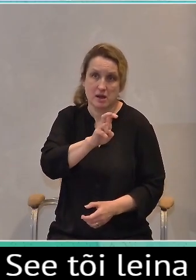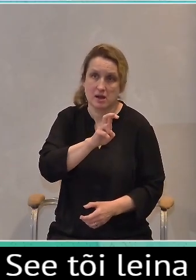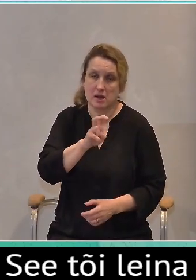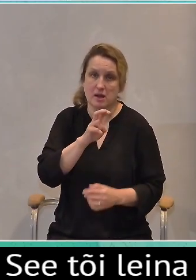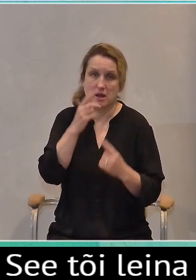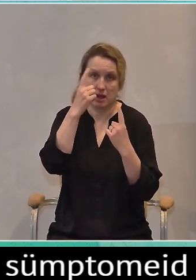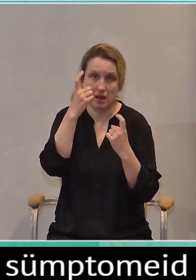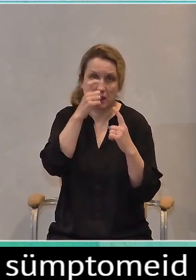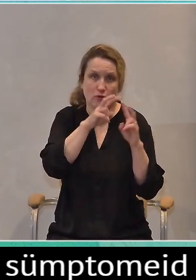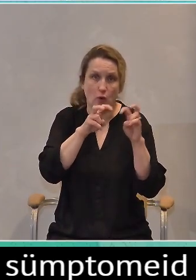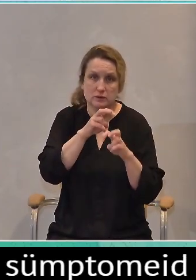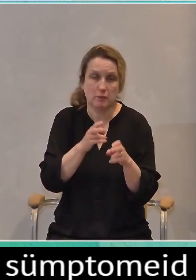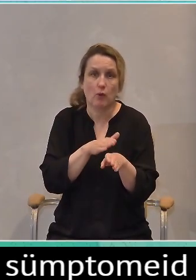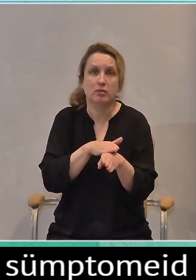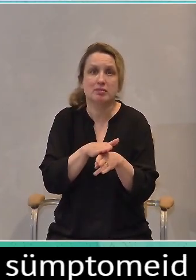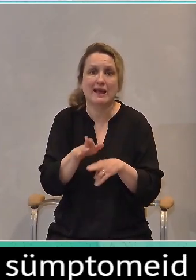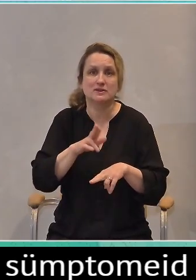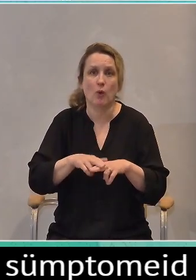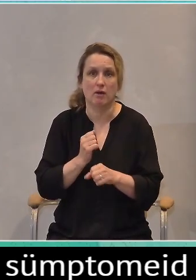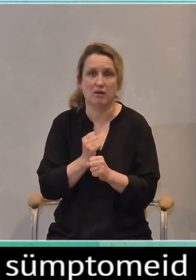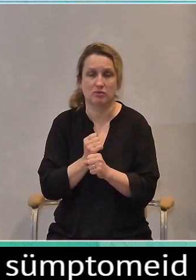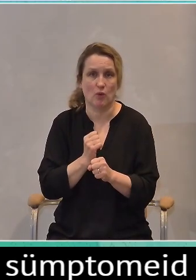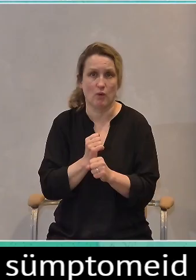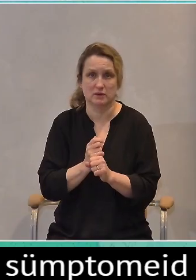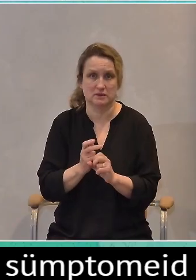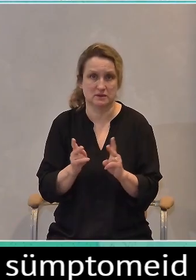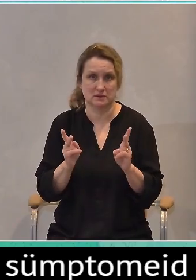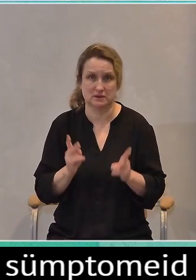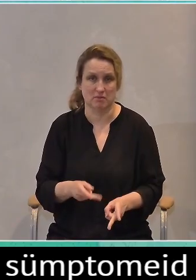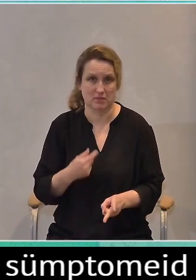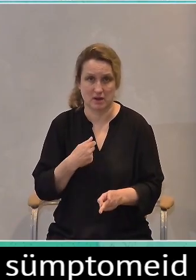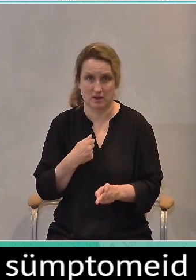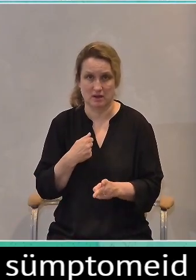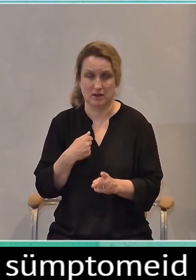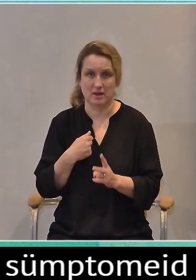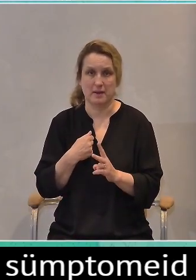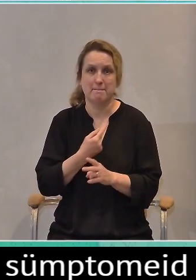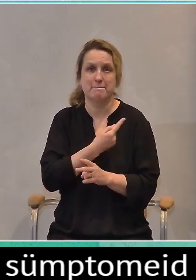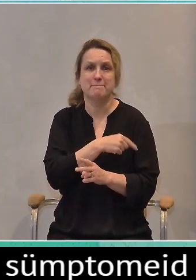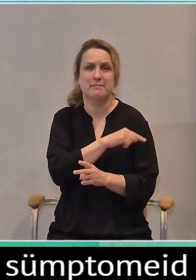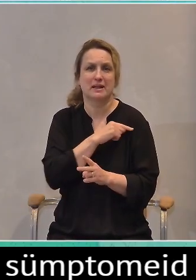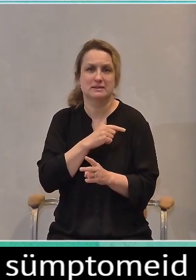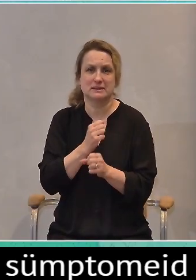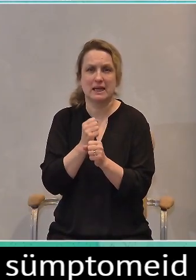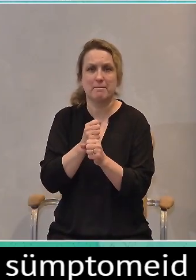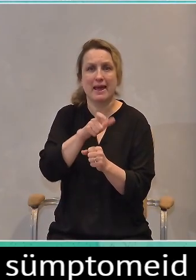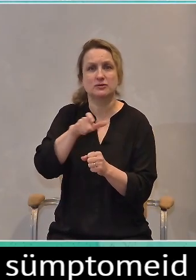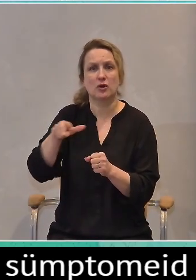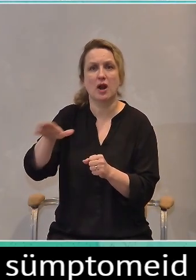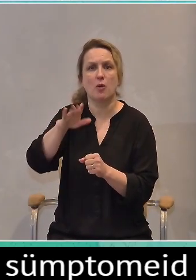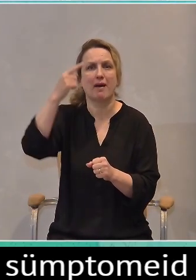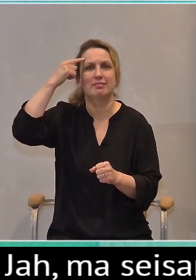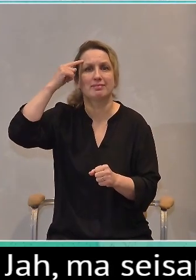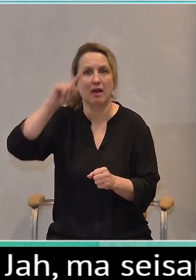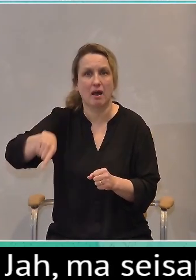my symptoms down to my anxiety anymore, but it's still difficult. It's a full-time job getting the